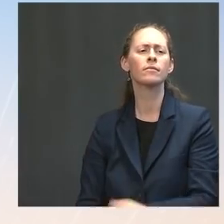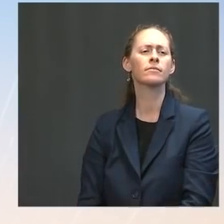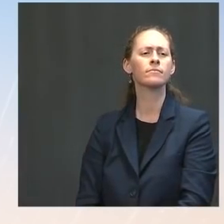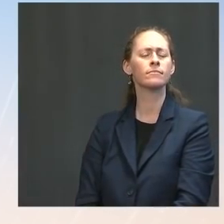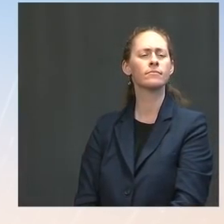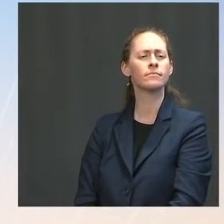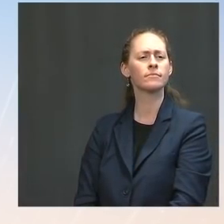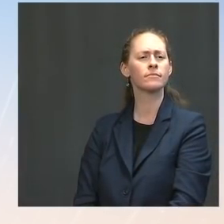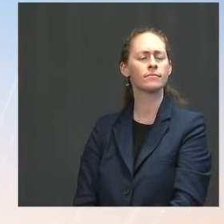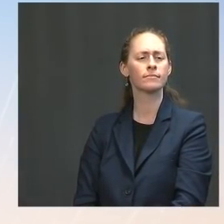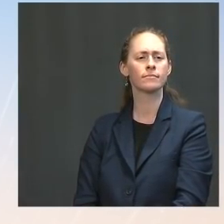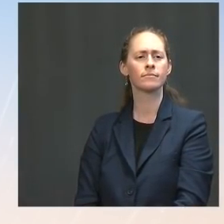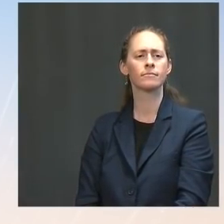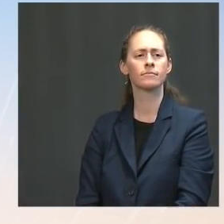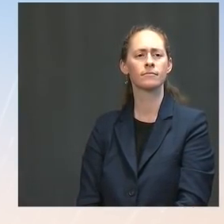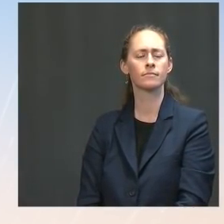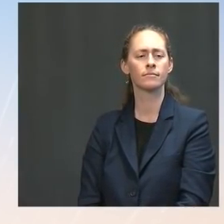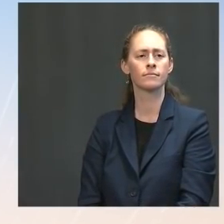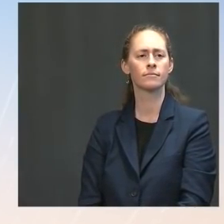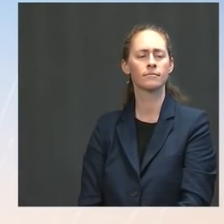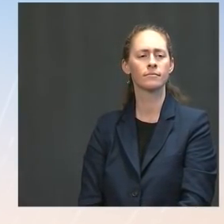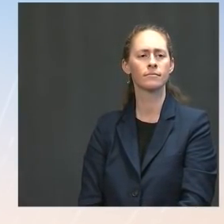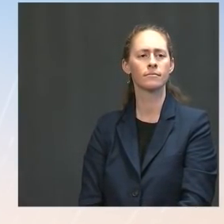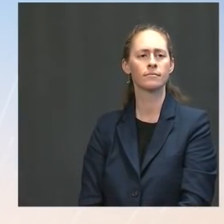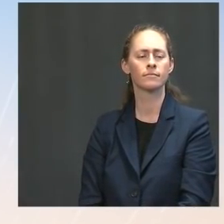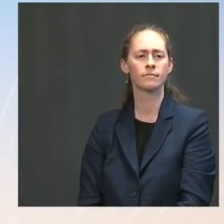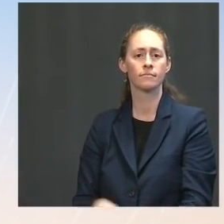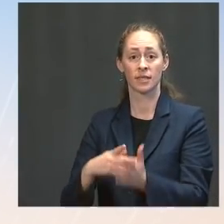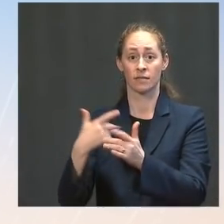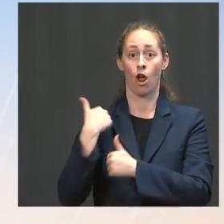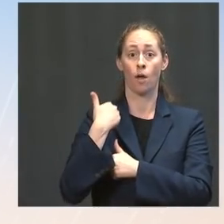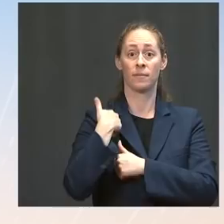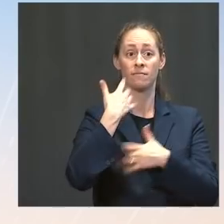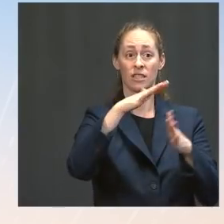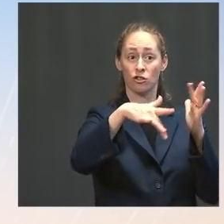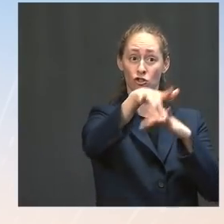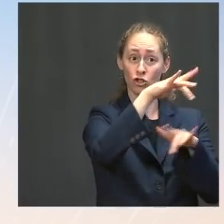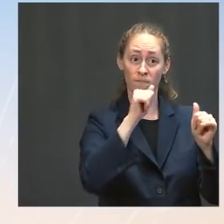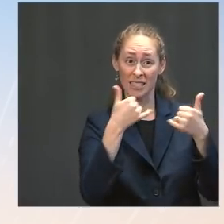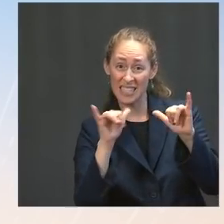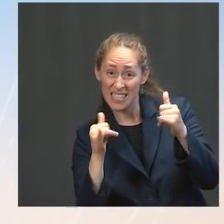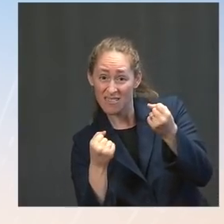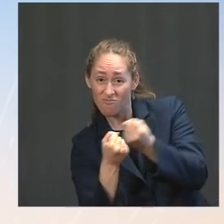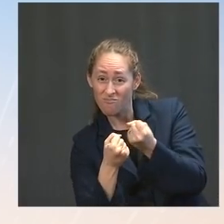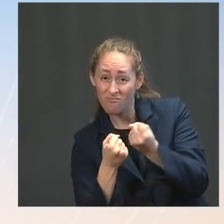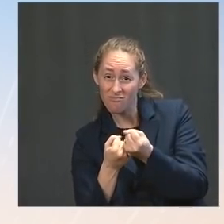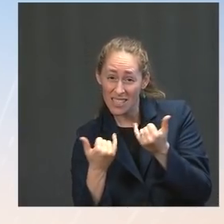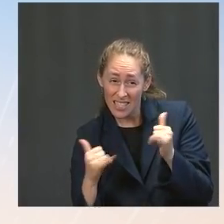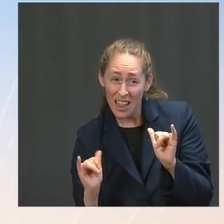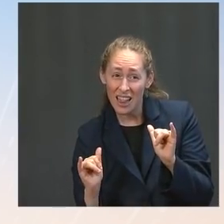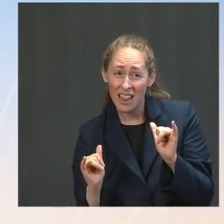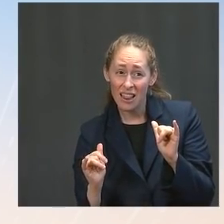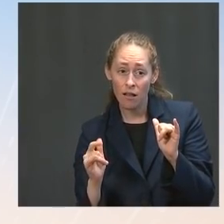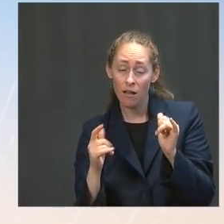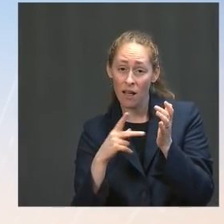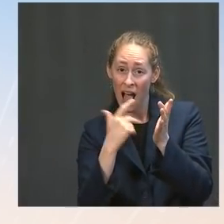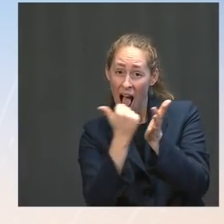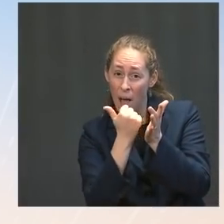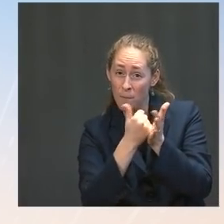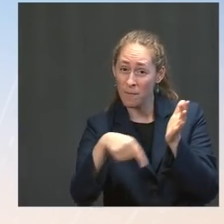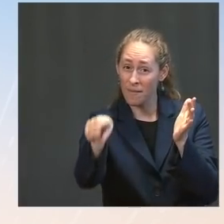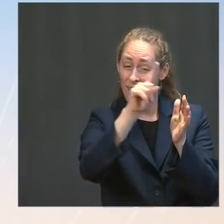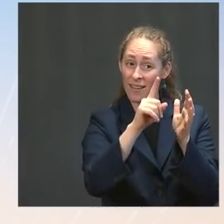private sector can make sufficient cybersecurity improvements without government mandates, or do you believe that Congress needs to pass